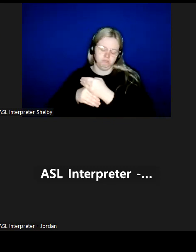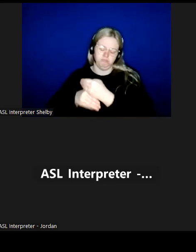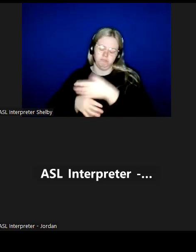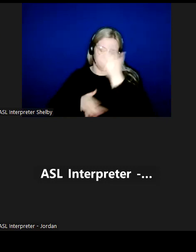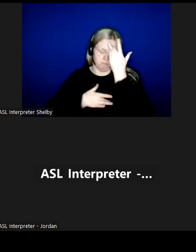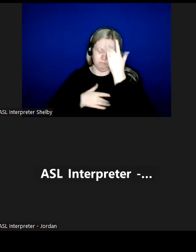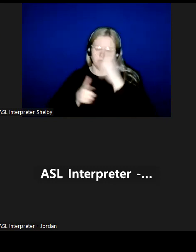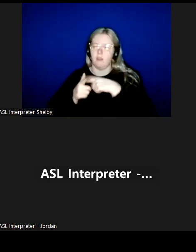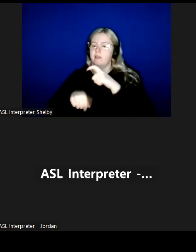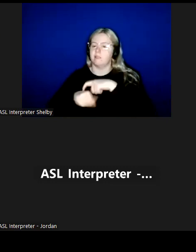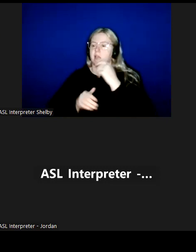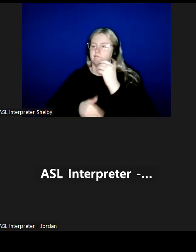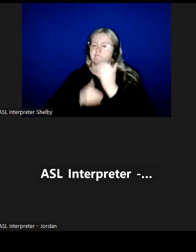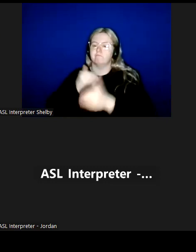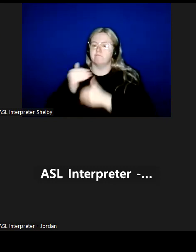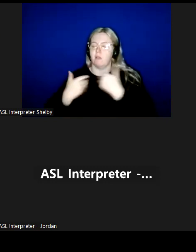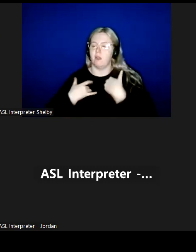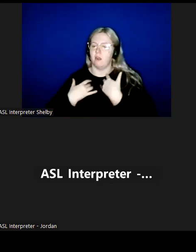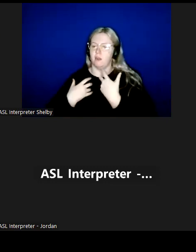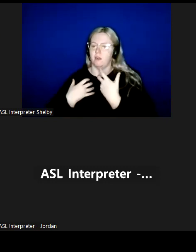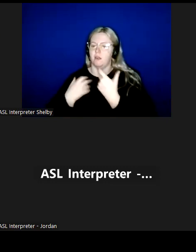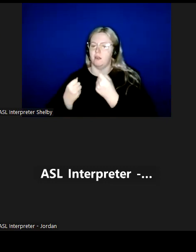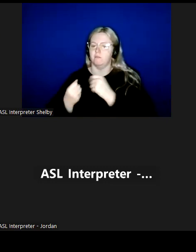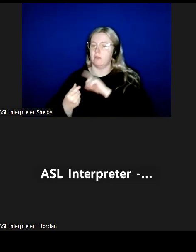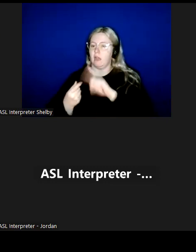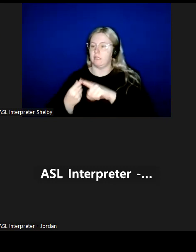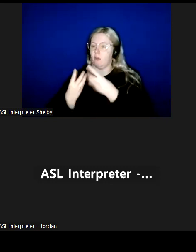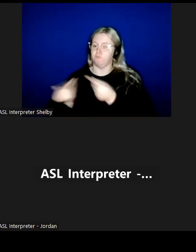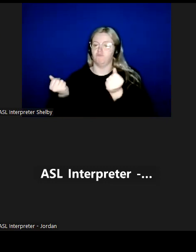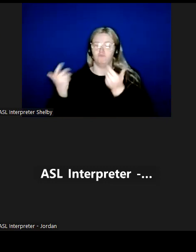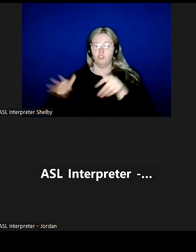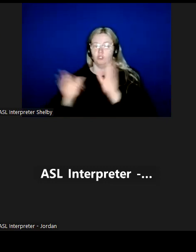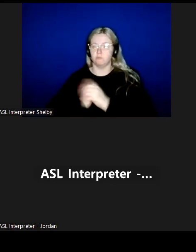and better and better and better until eventually you don't have the flu anymore.